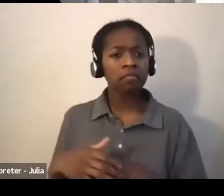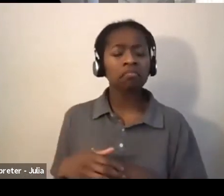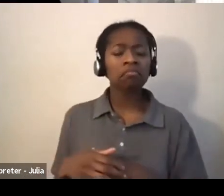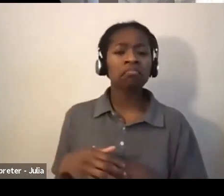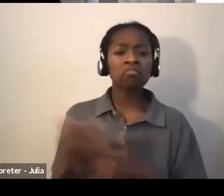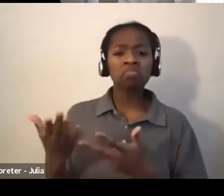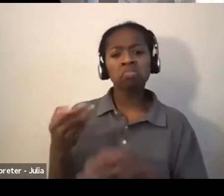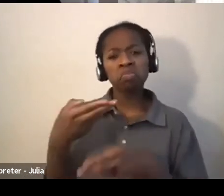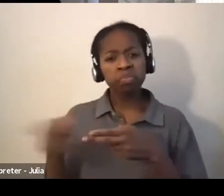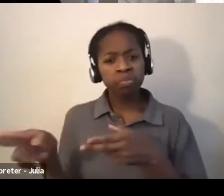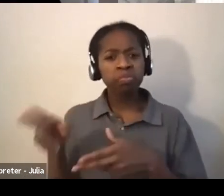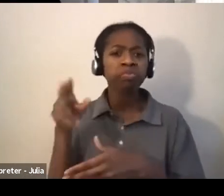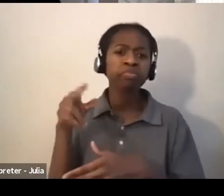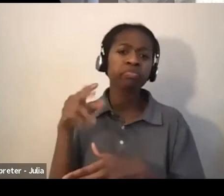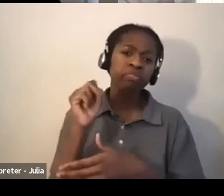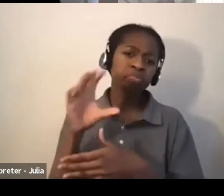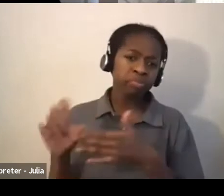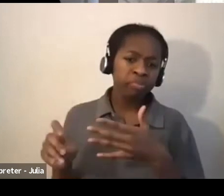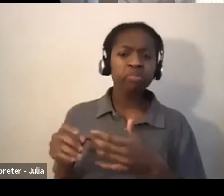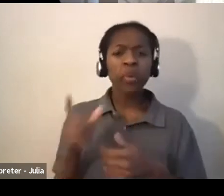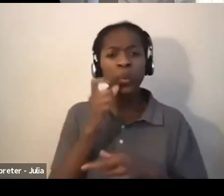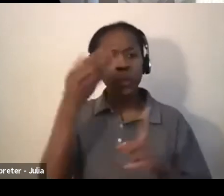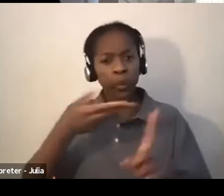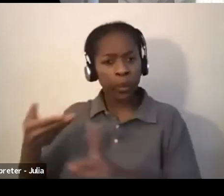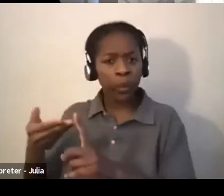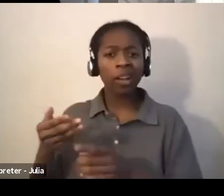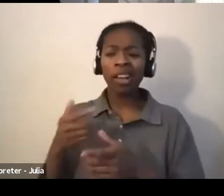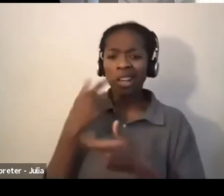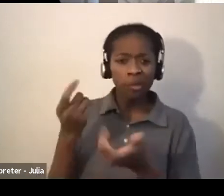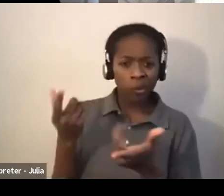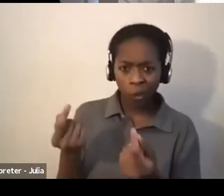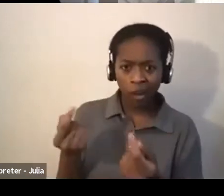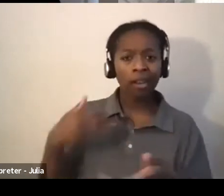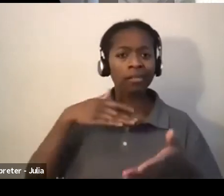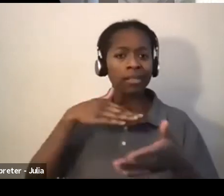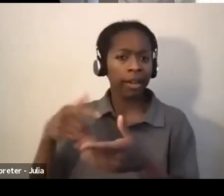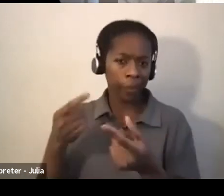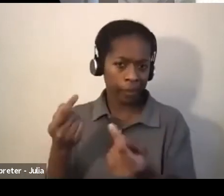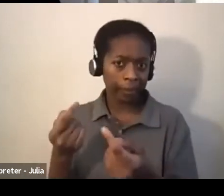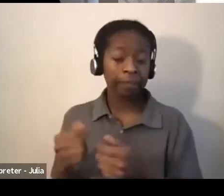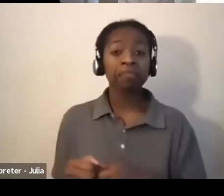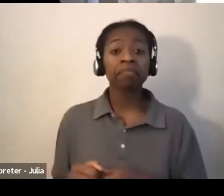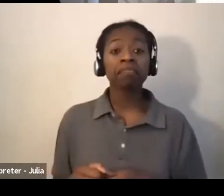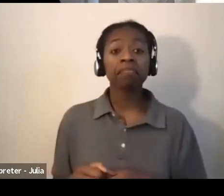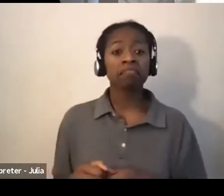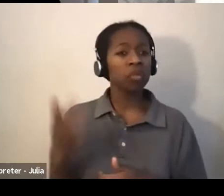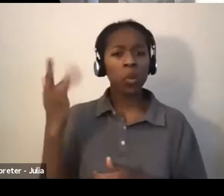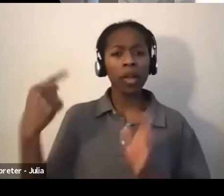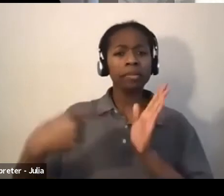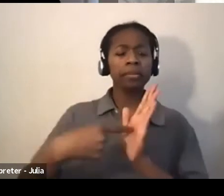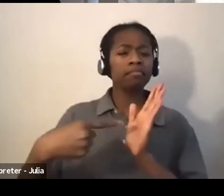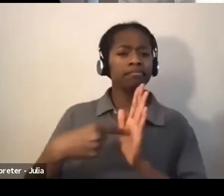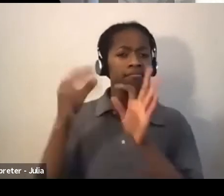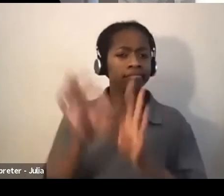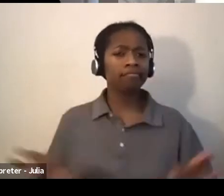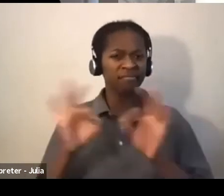say a little bit about yourselves, what you're interested, what you're studying right now, and why the issue of representation